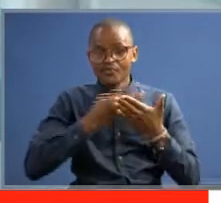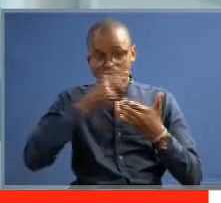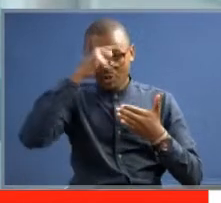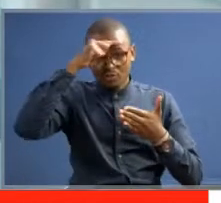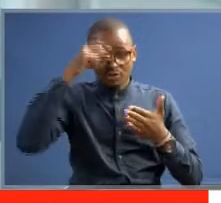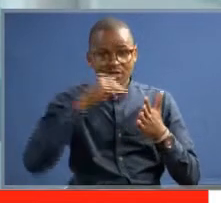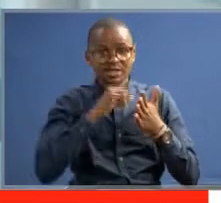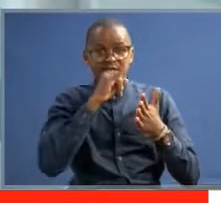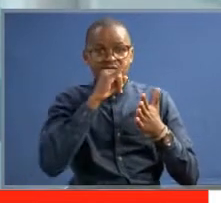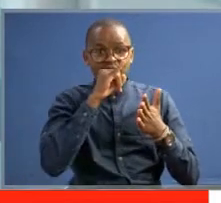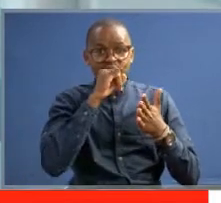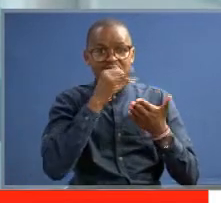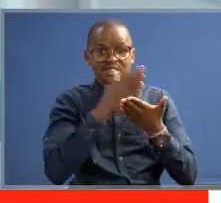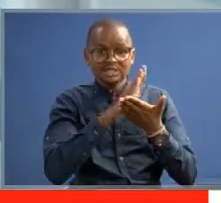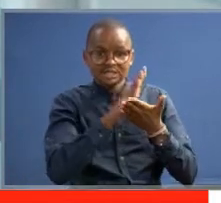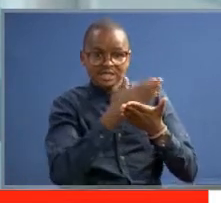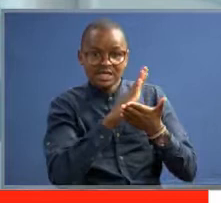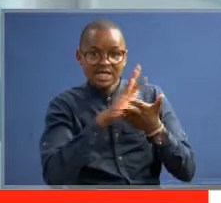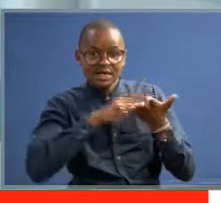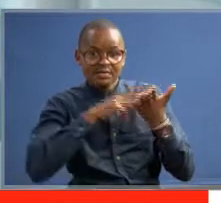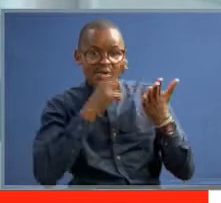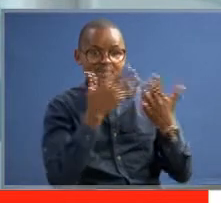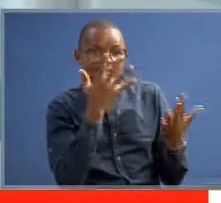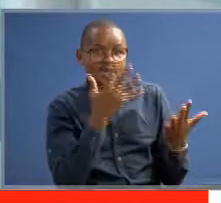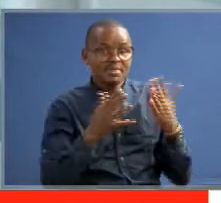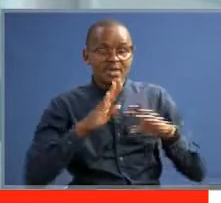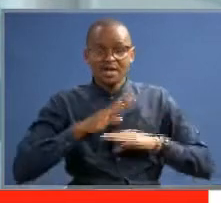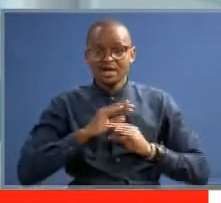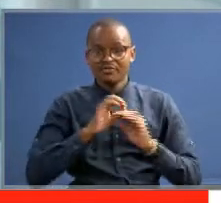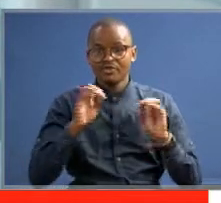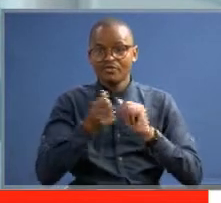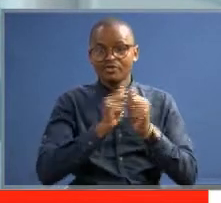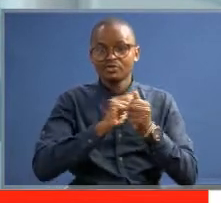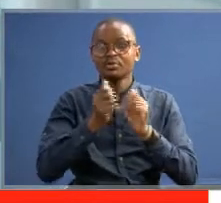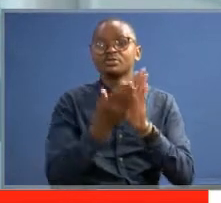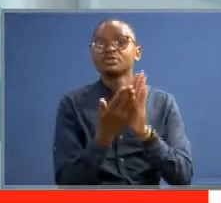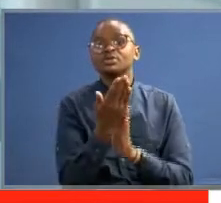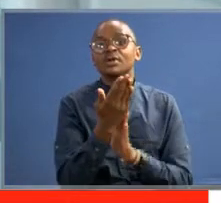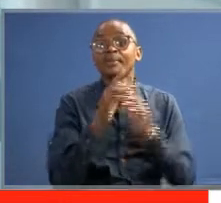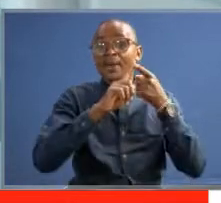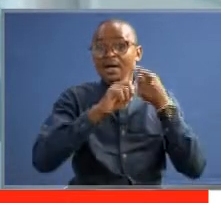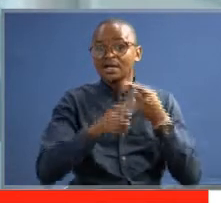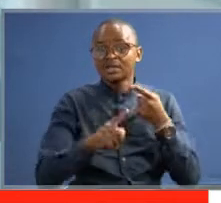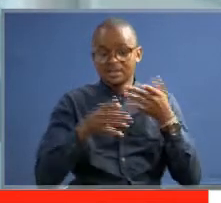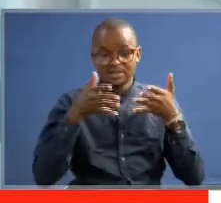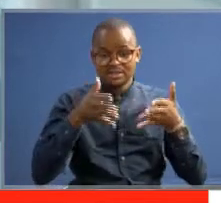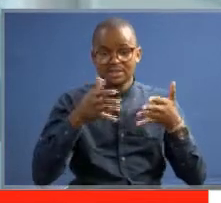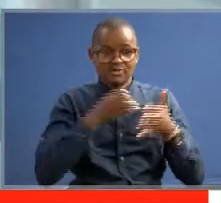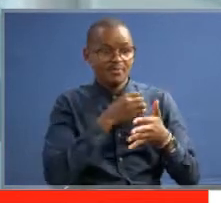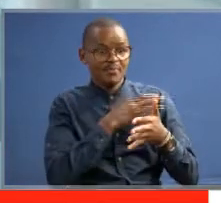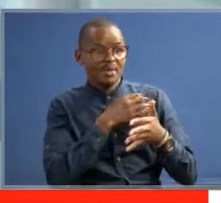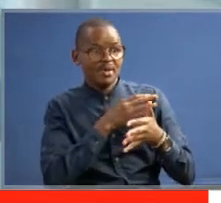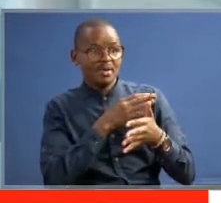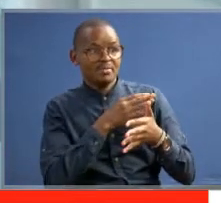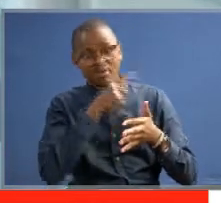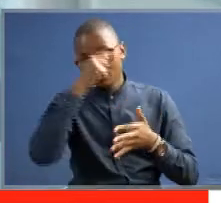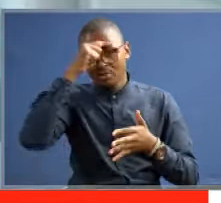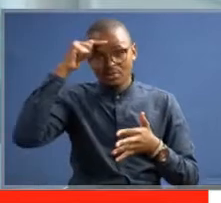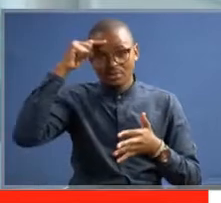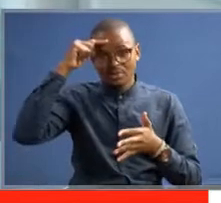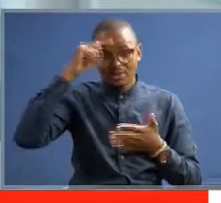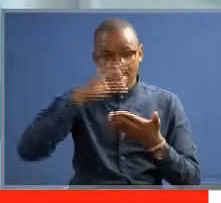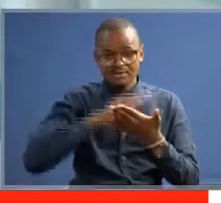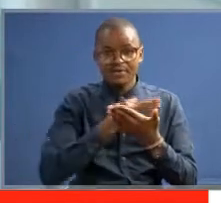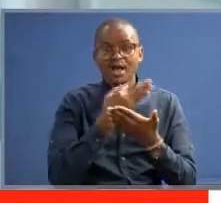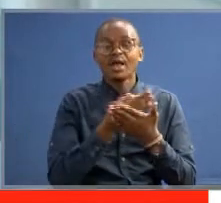because it is shared resources, that the funds may not be adequate for sports development. However, this fear has been allayed because the